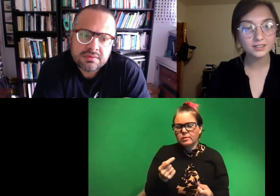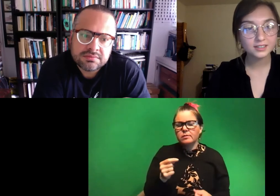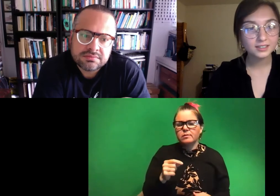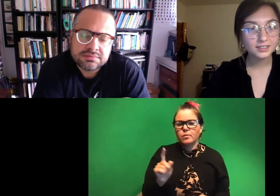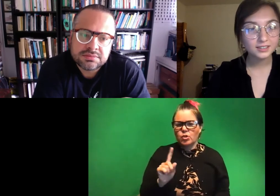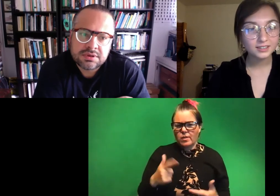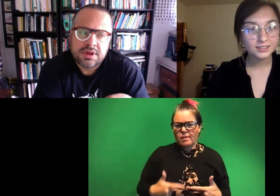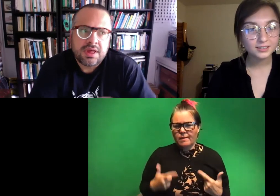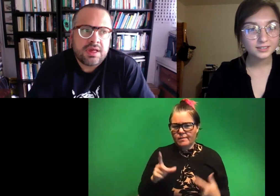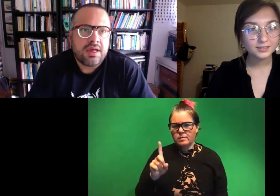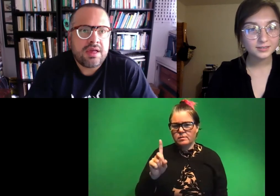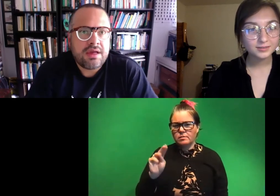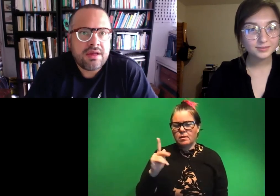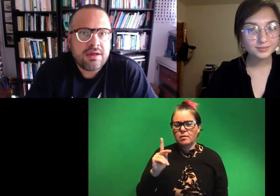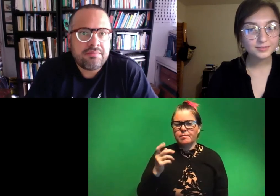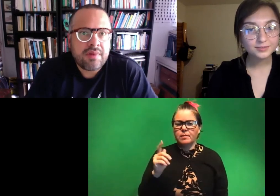in?